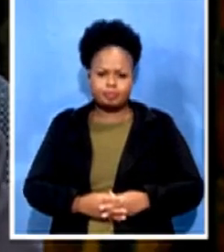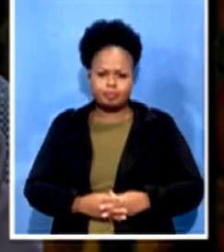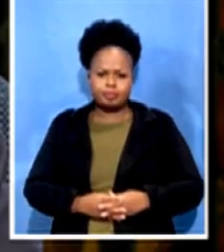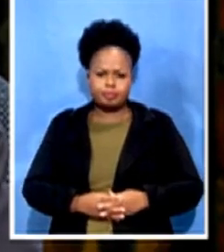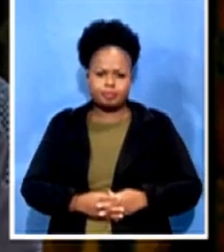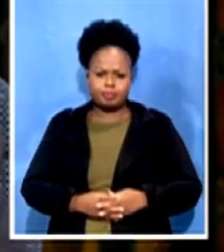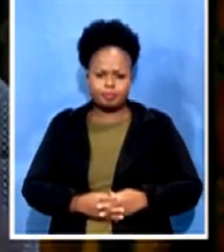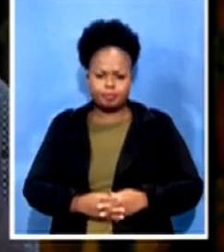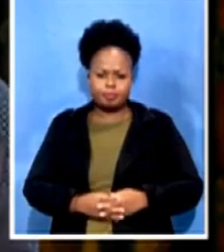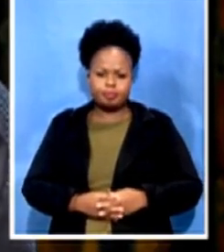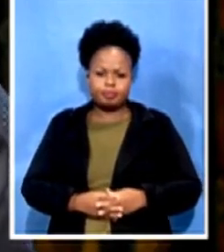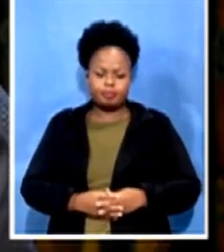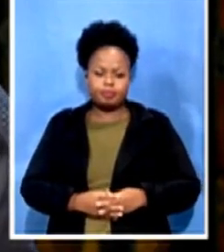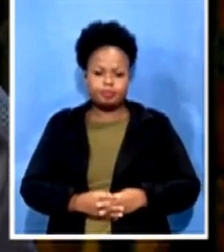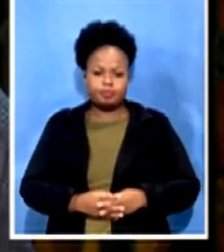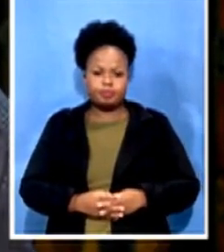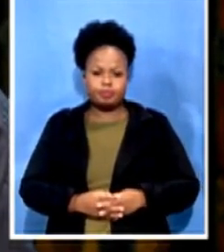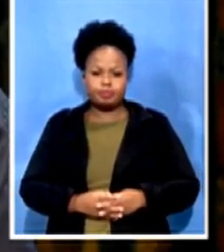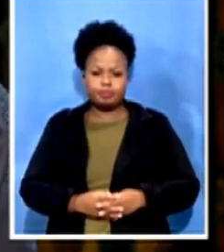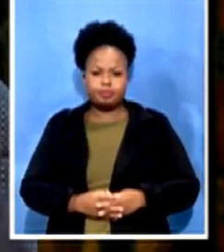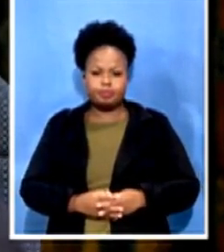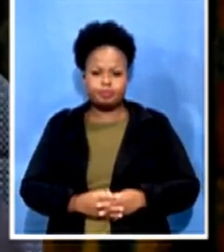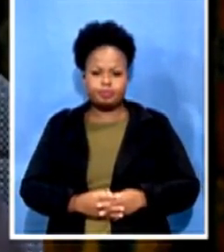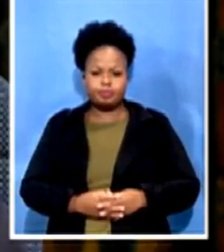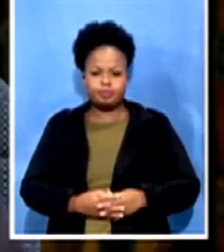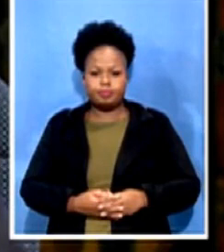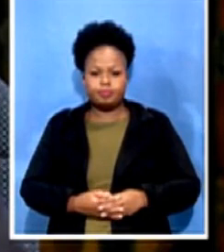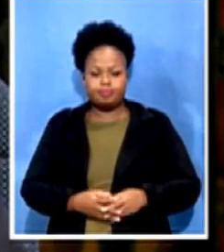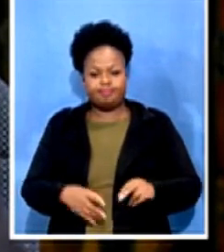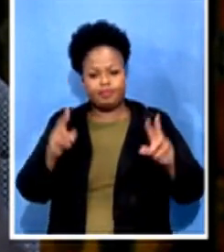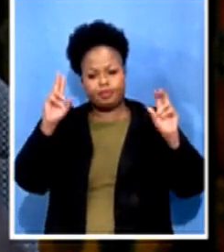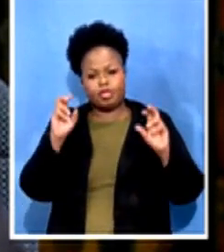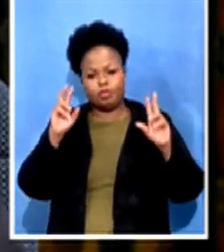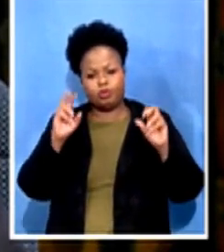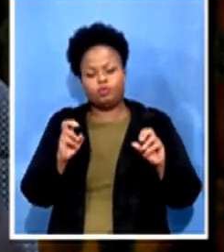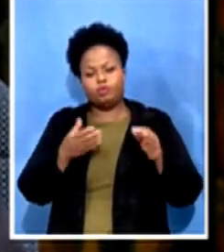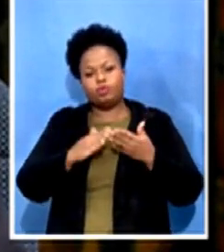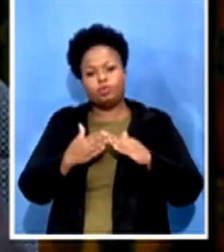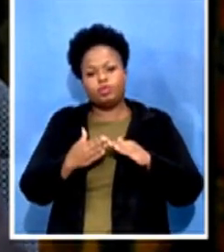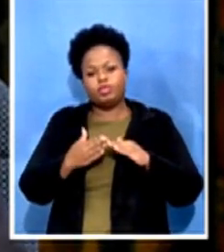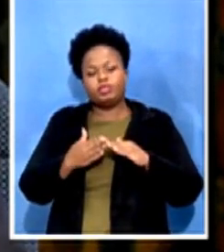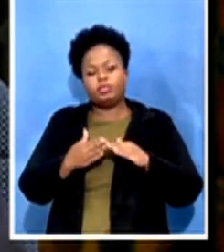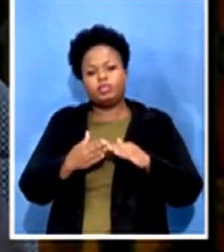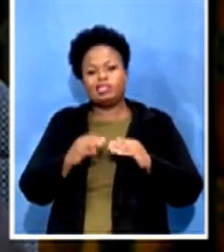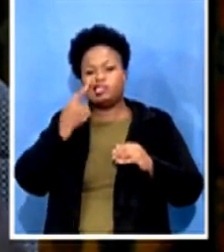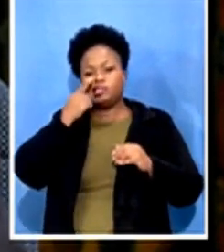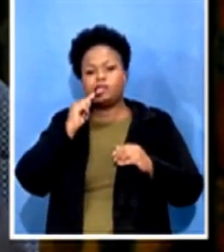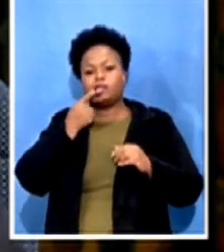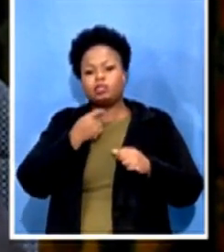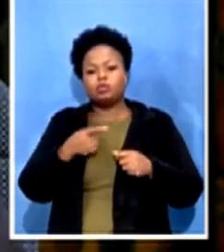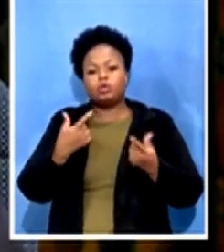The issue of community testing, we're using antigen testing now, so Department of Health working